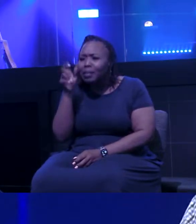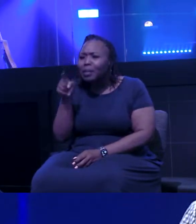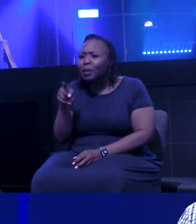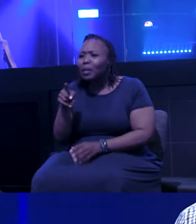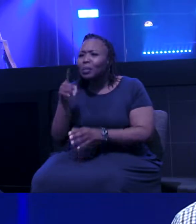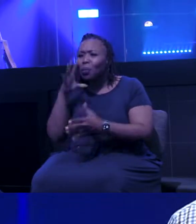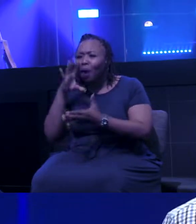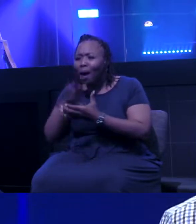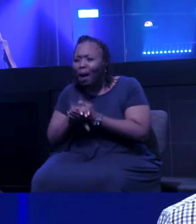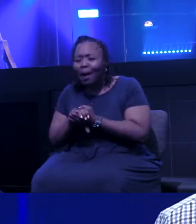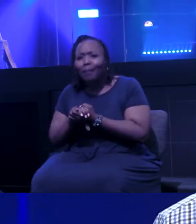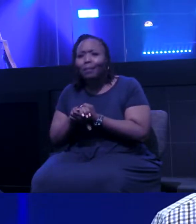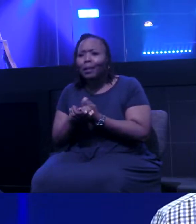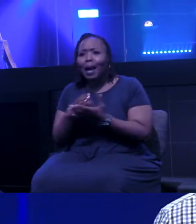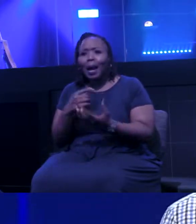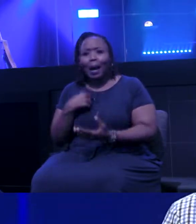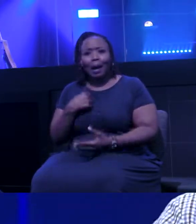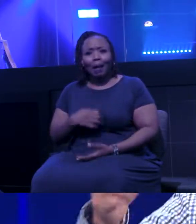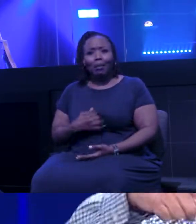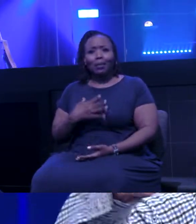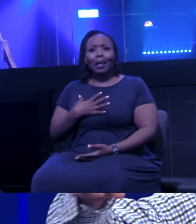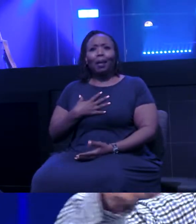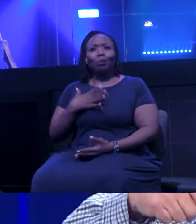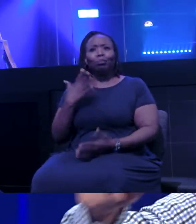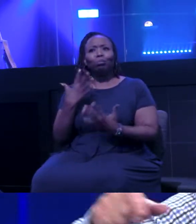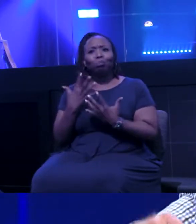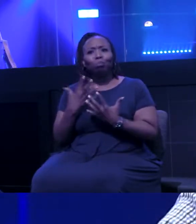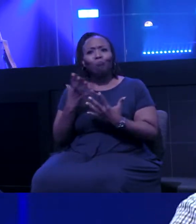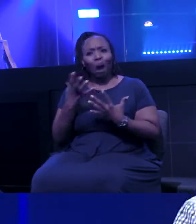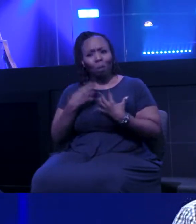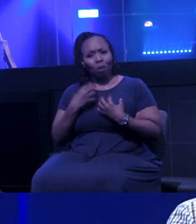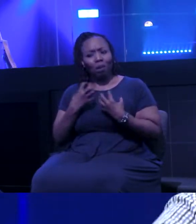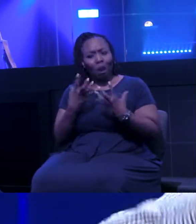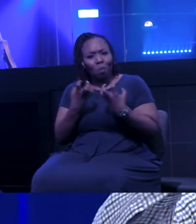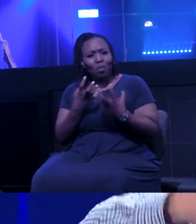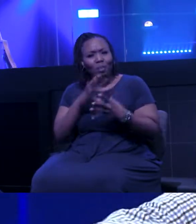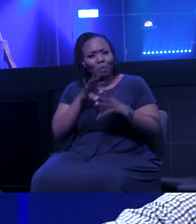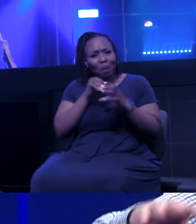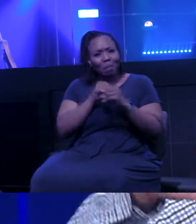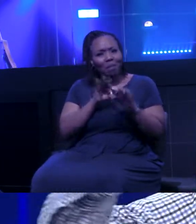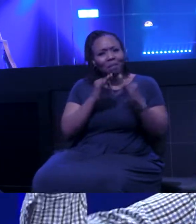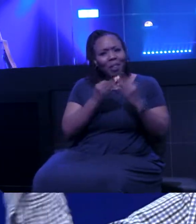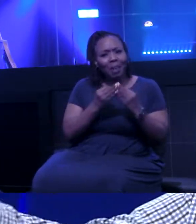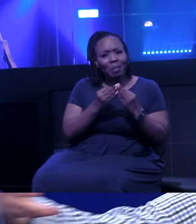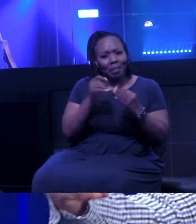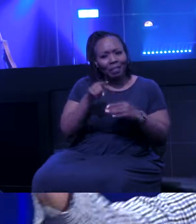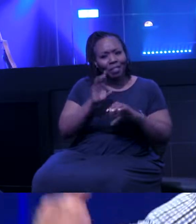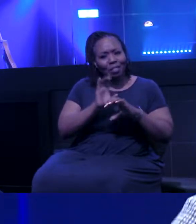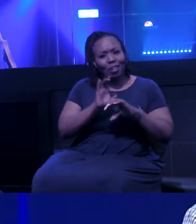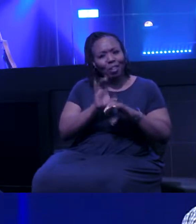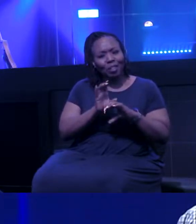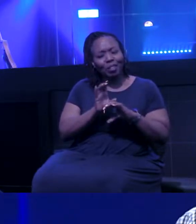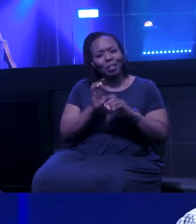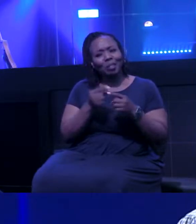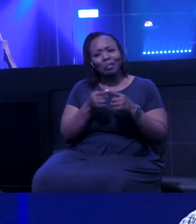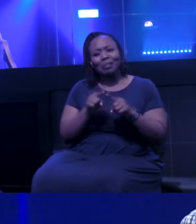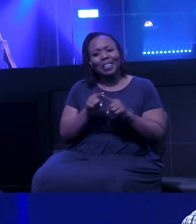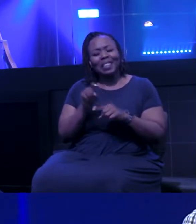I would love for them to be a part of community, but I knew it'd also be pretty selfish to try to hire them out from the hiring